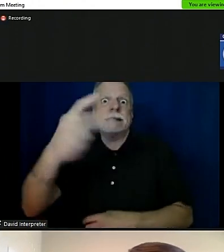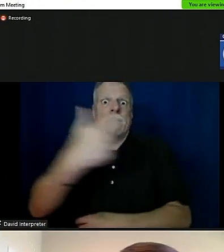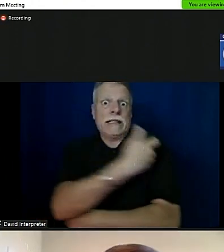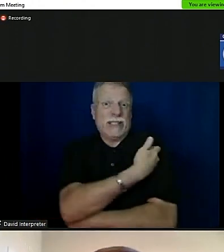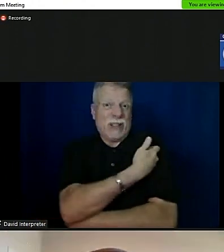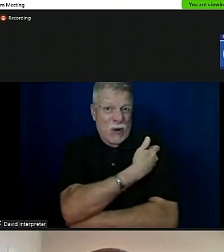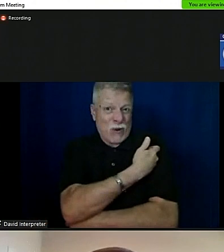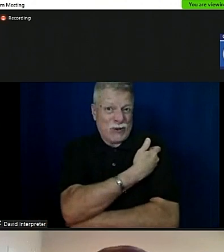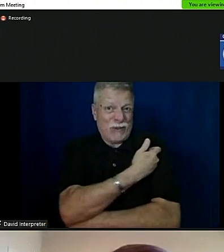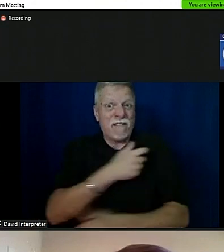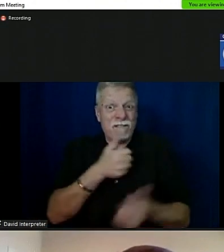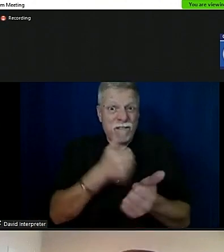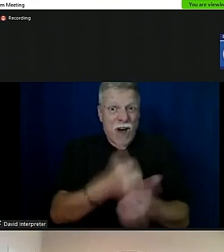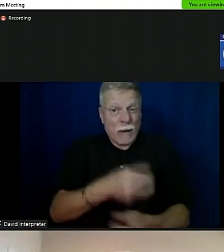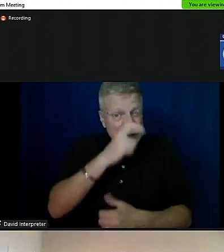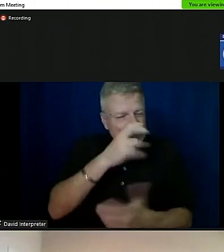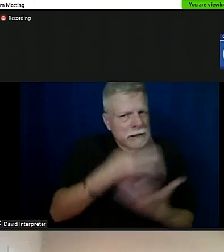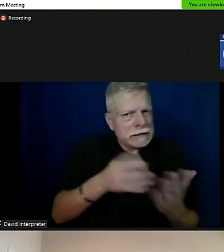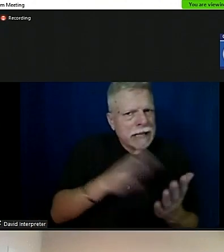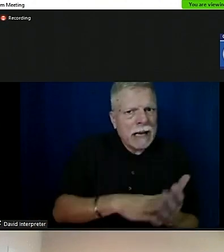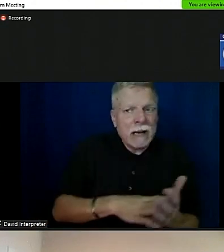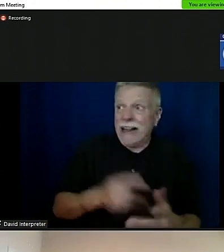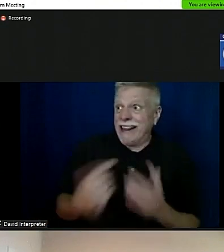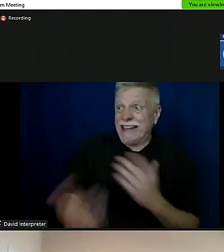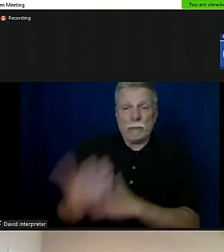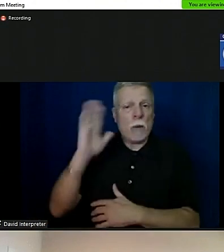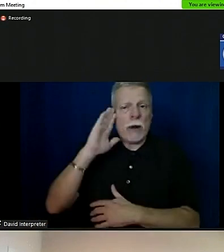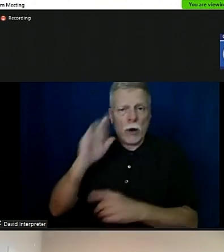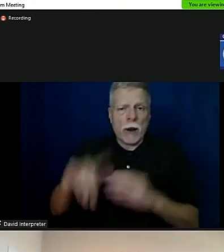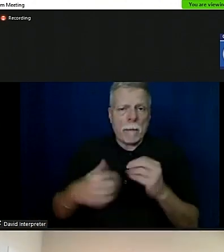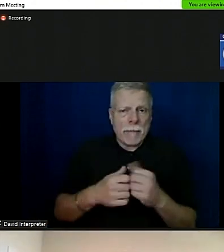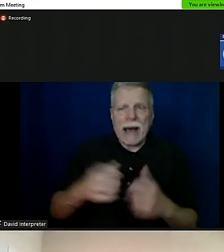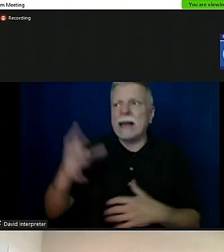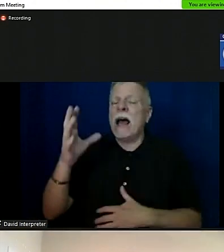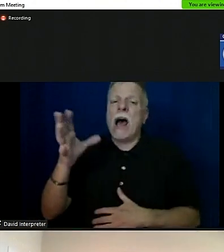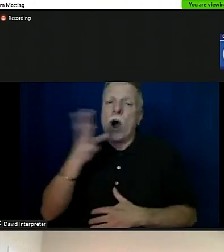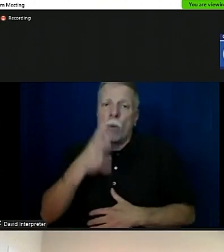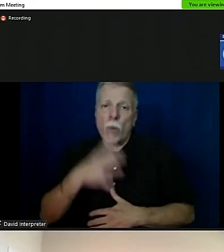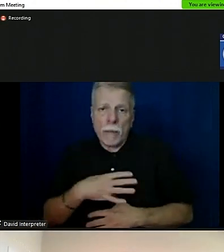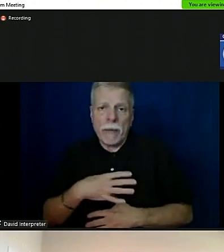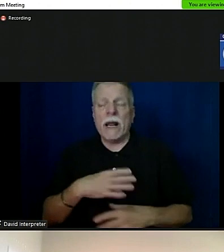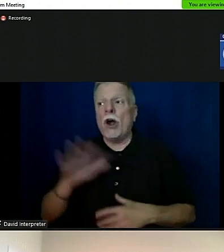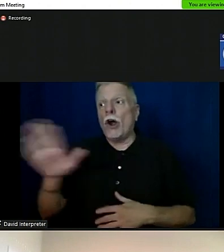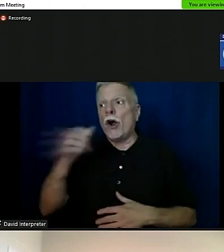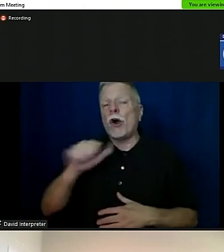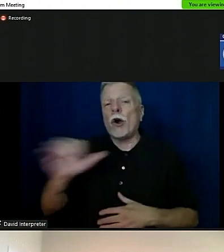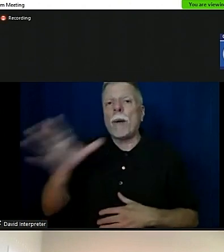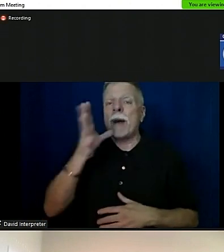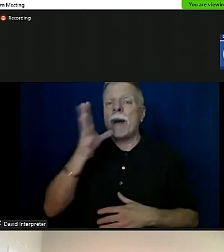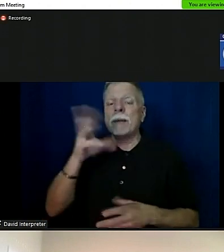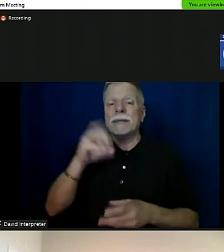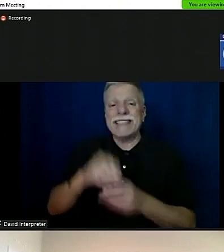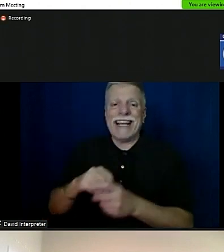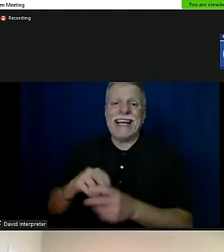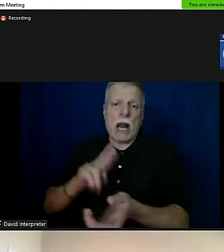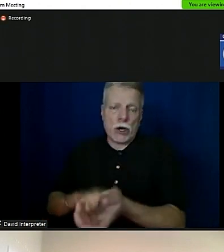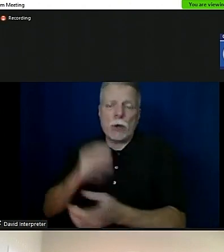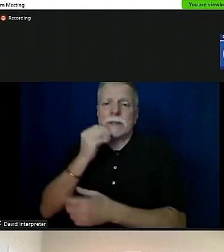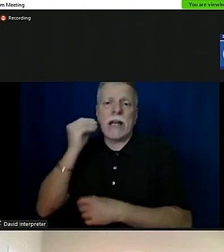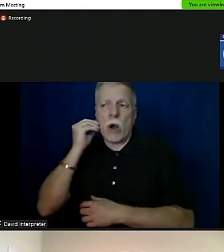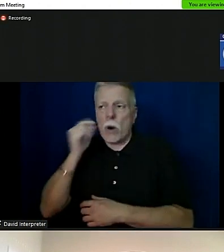from a woman whose mother is in a nursing home in North Glen and was told that she wouldn't be able to receive